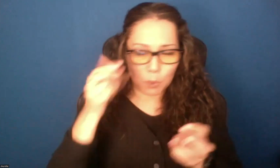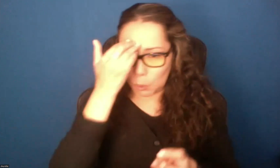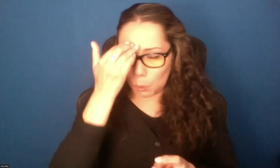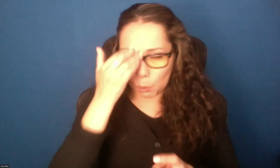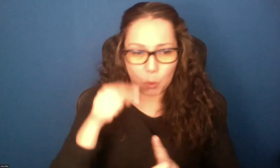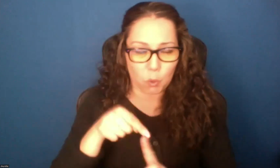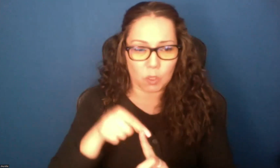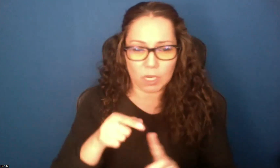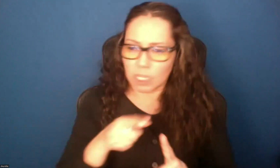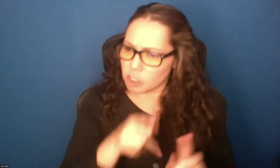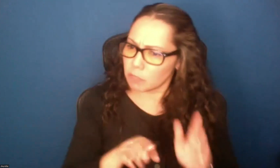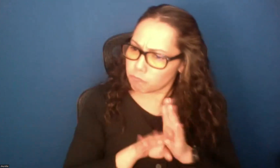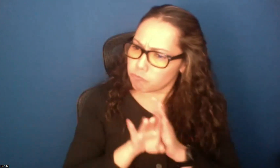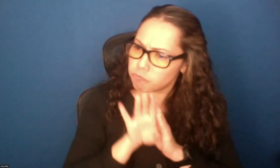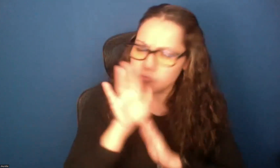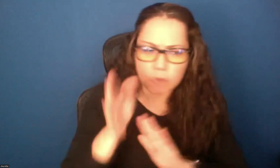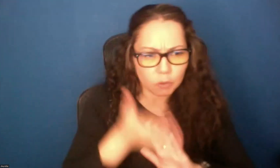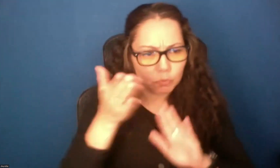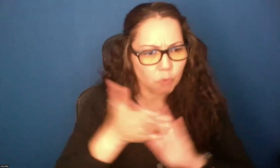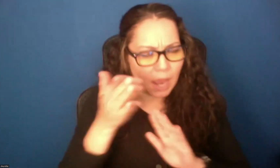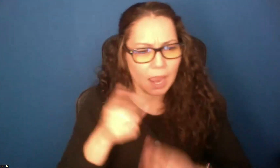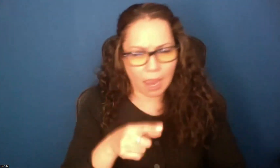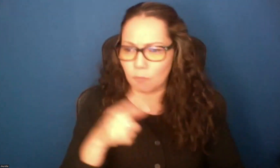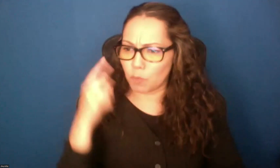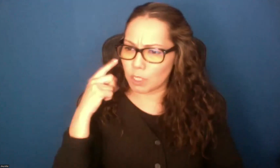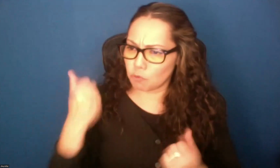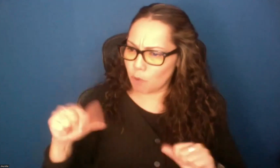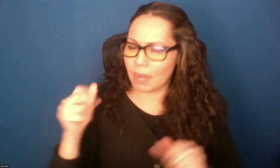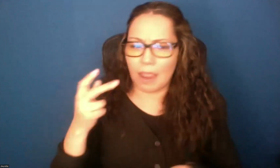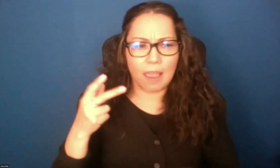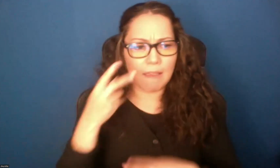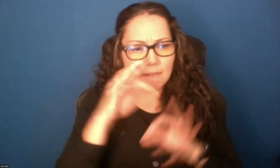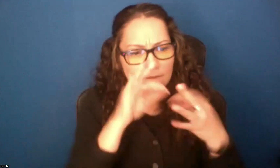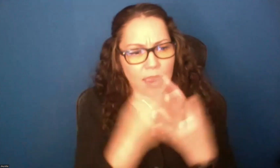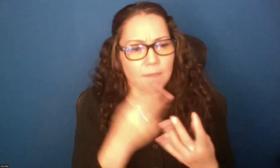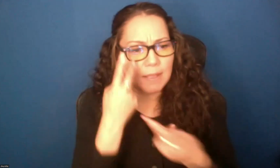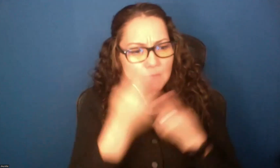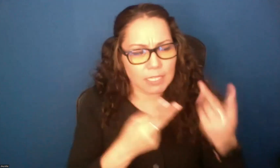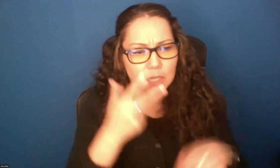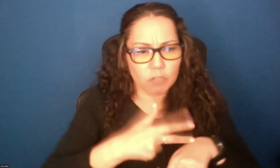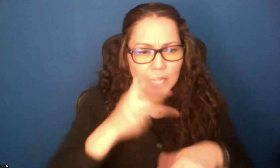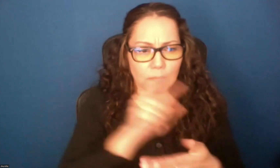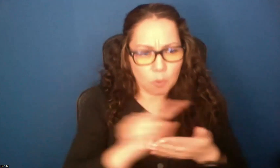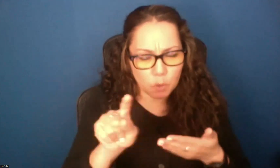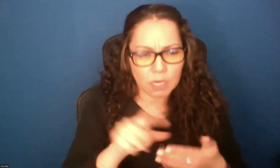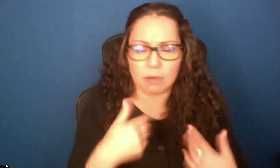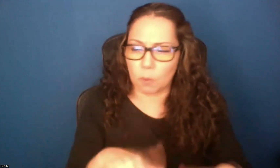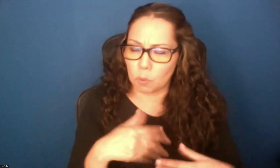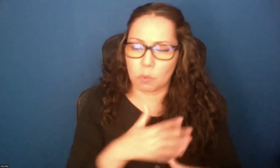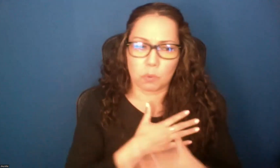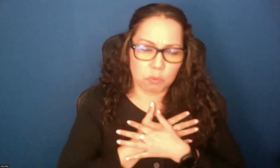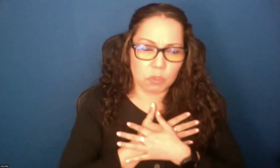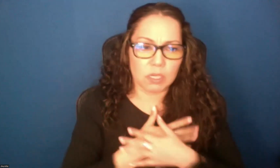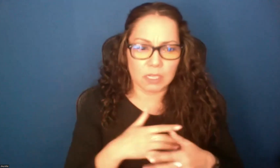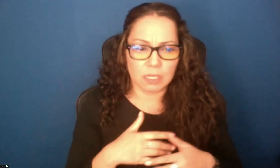thrived. We managed to get family visits about three times a week and take her out for dinner. And she remained the heart and soul of our extended